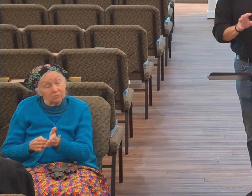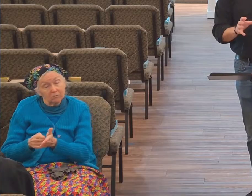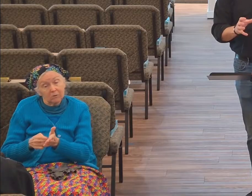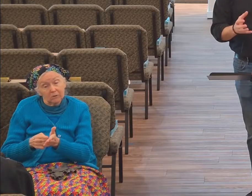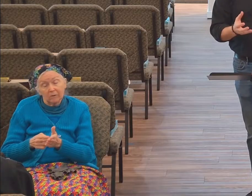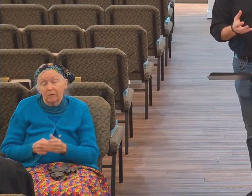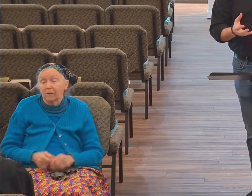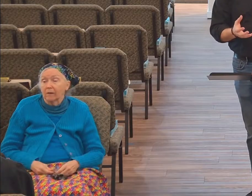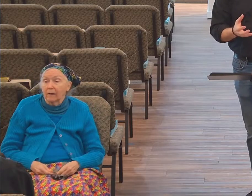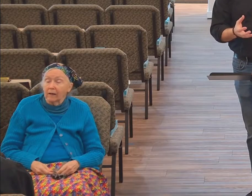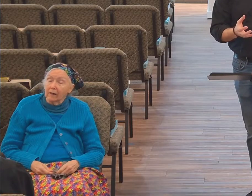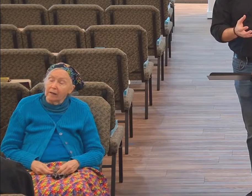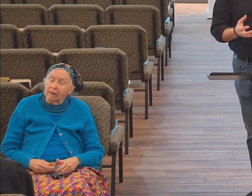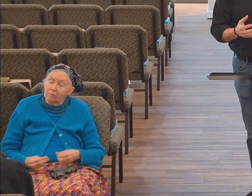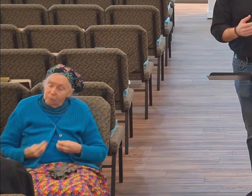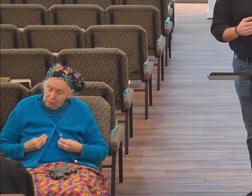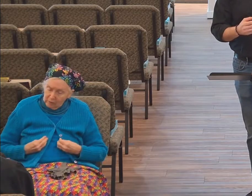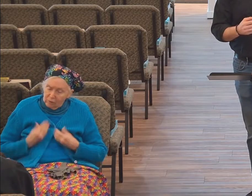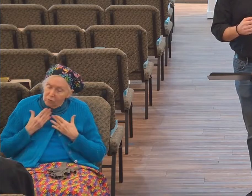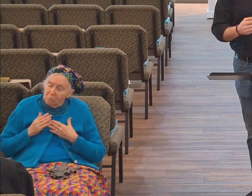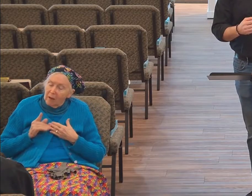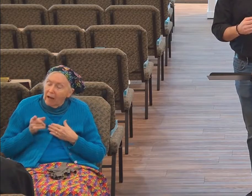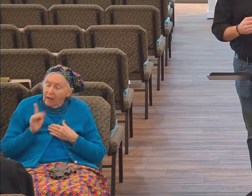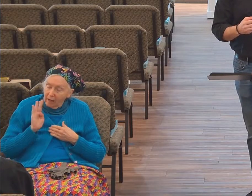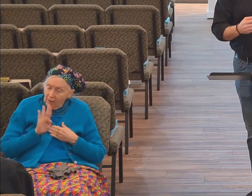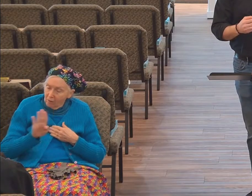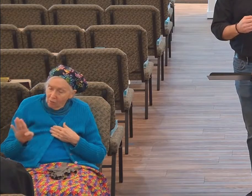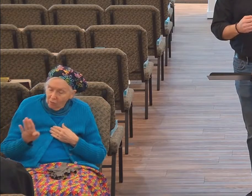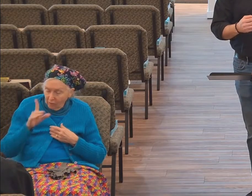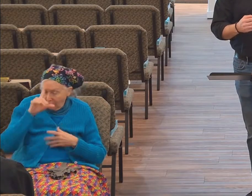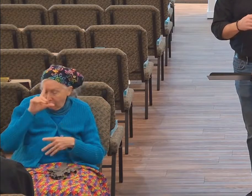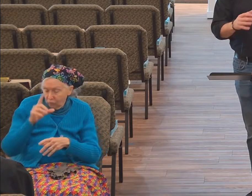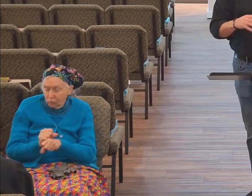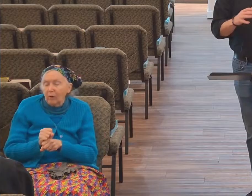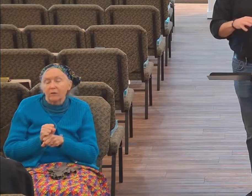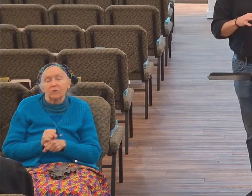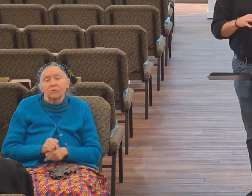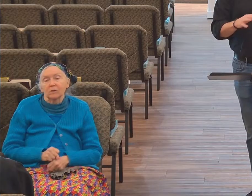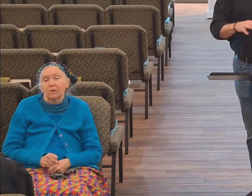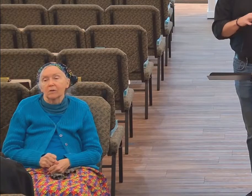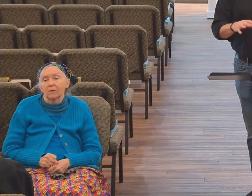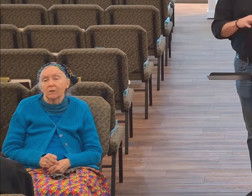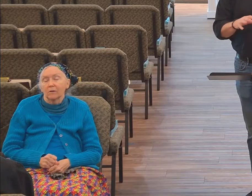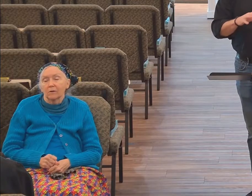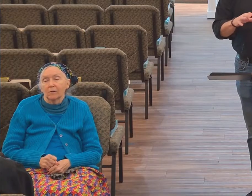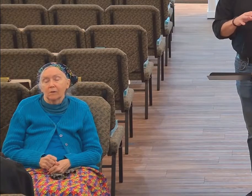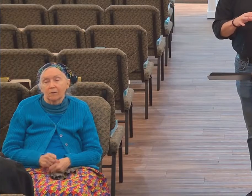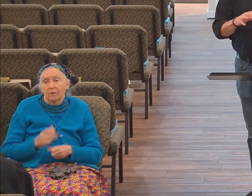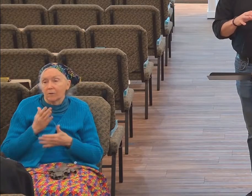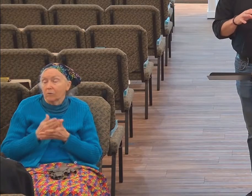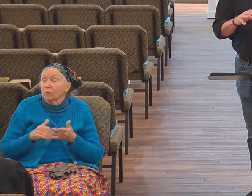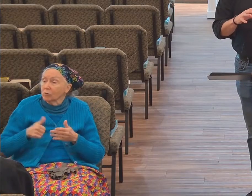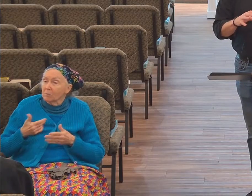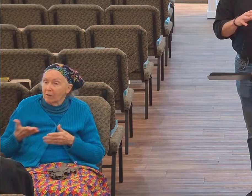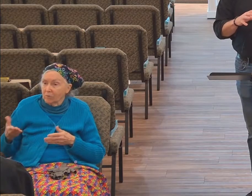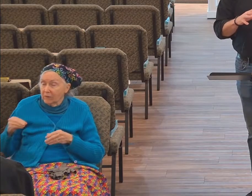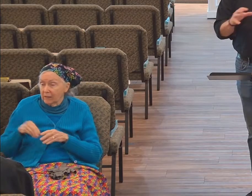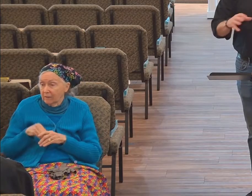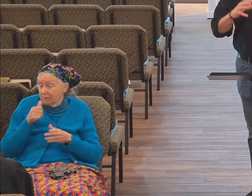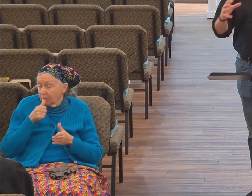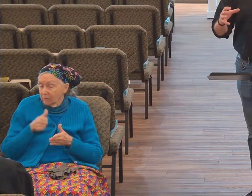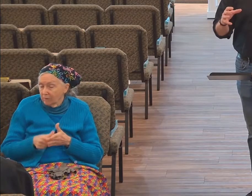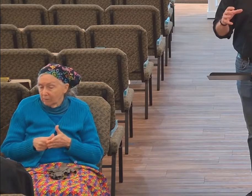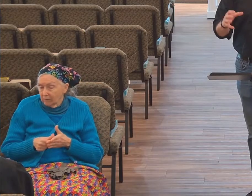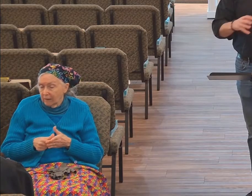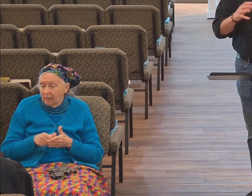helps to inspire trust, okay? And there's a lot, I think there's some other things in this letter that Paul hints that we're